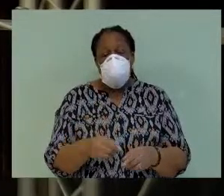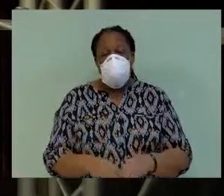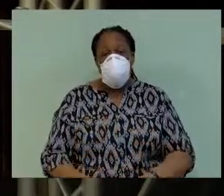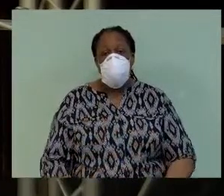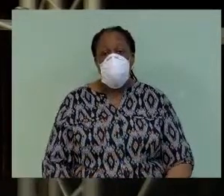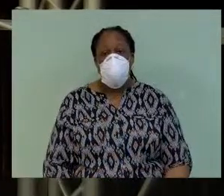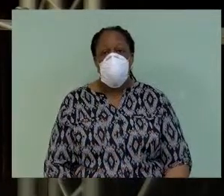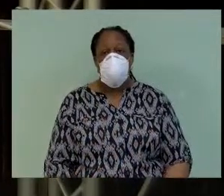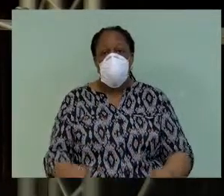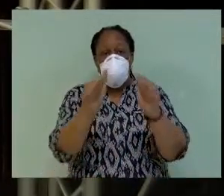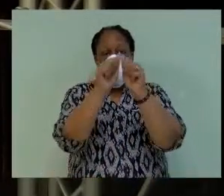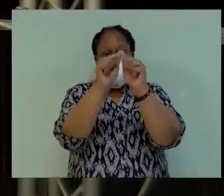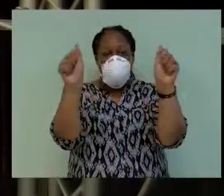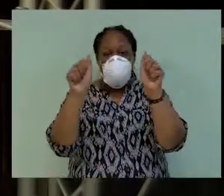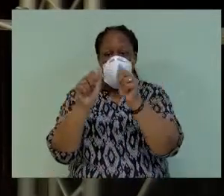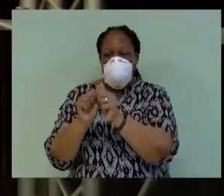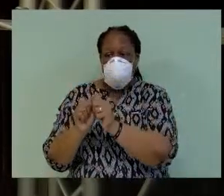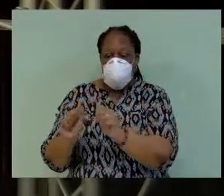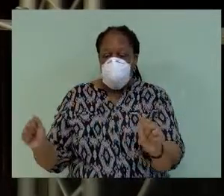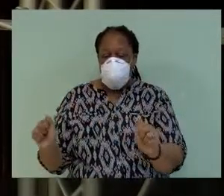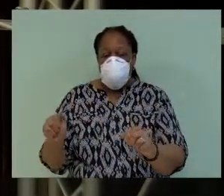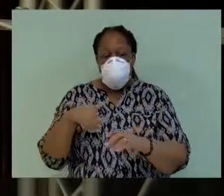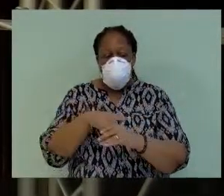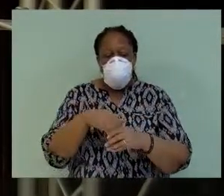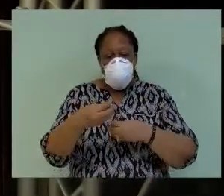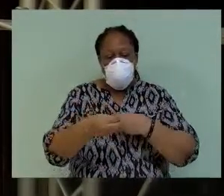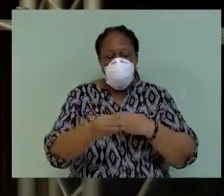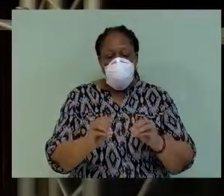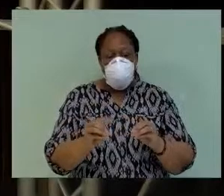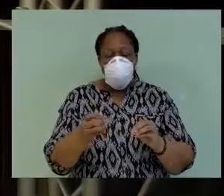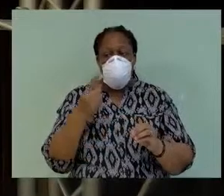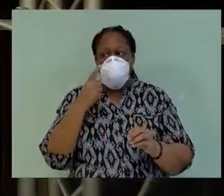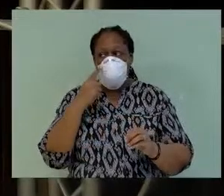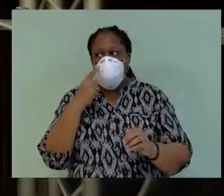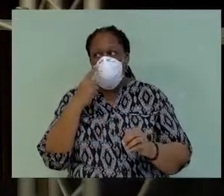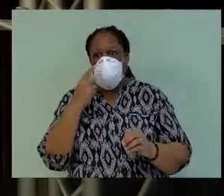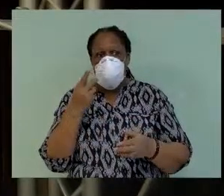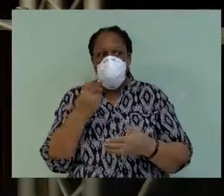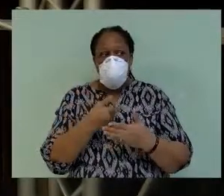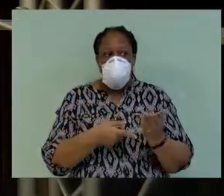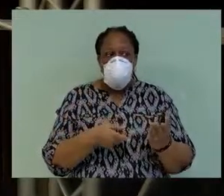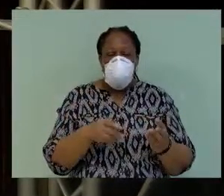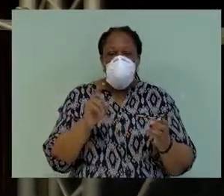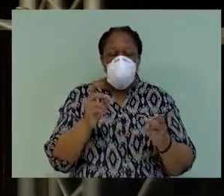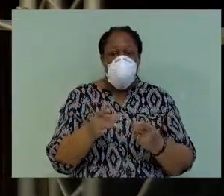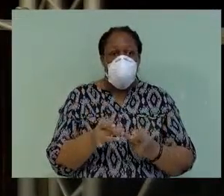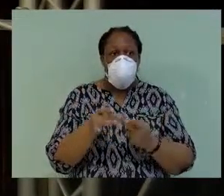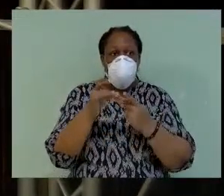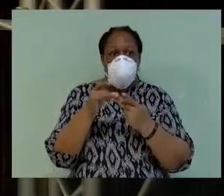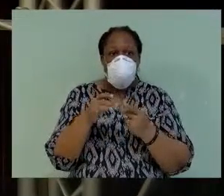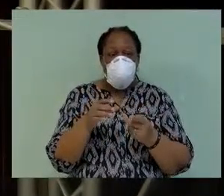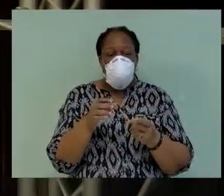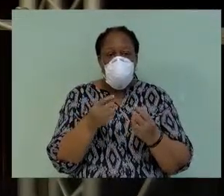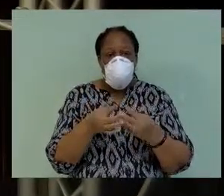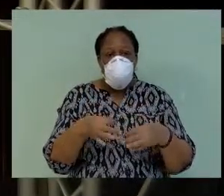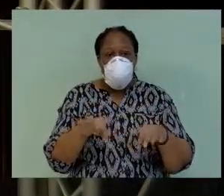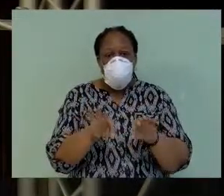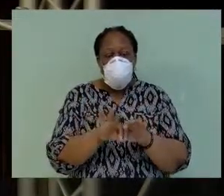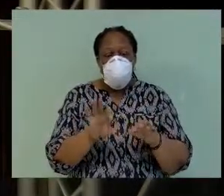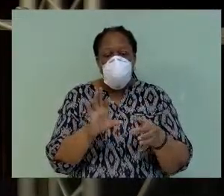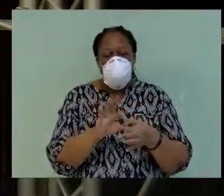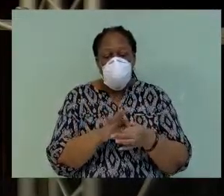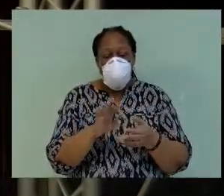Posters are displayed in prominent areas to sensitize the public on the importance of hand washing and